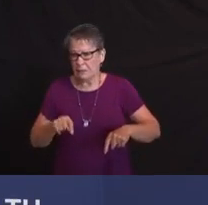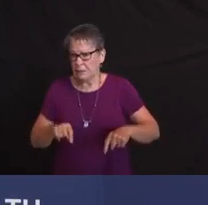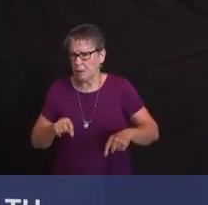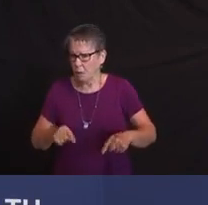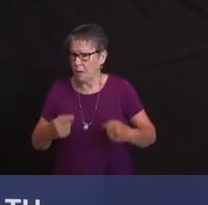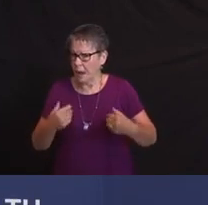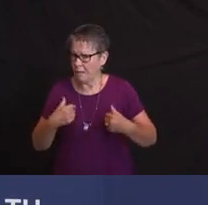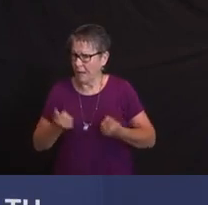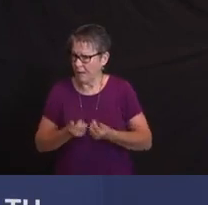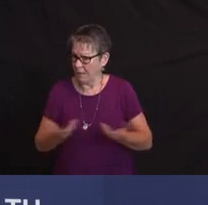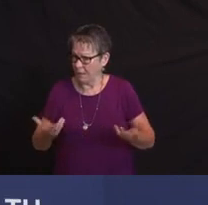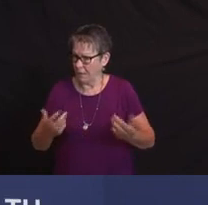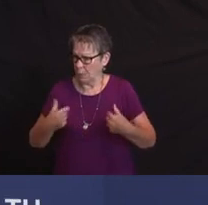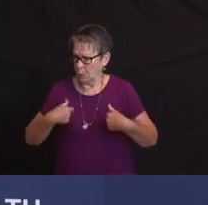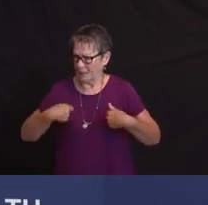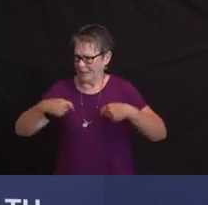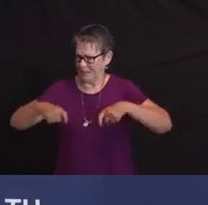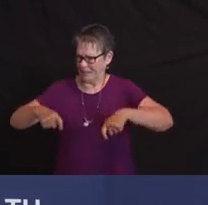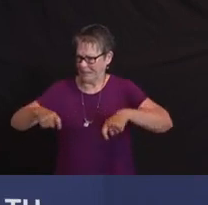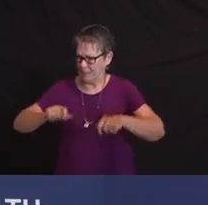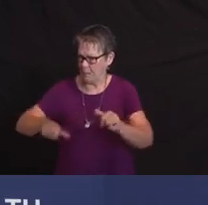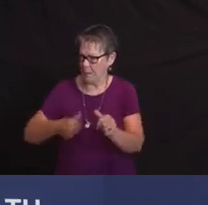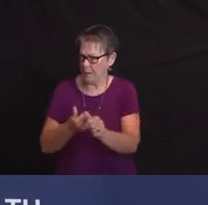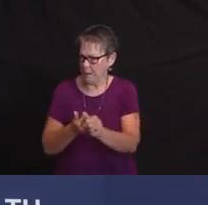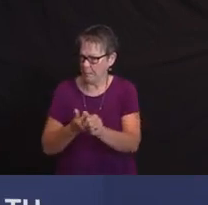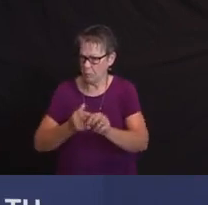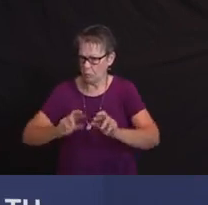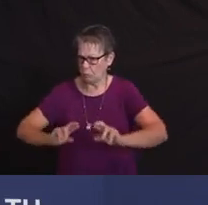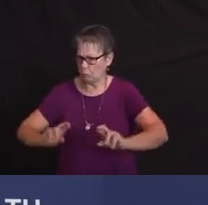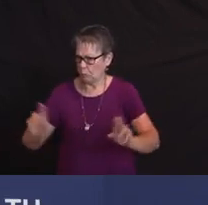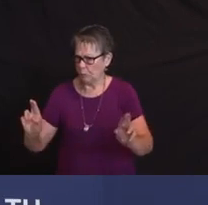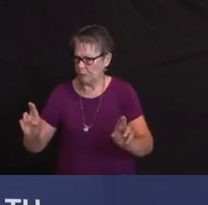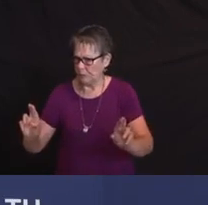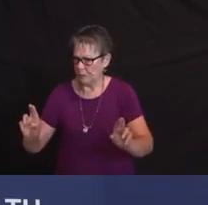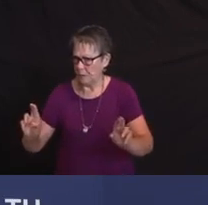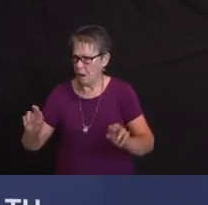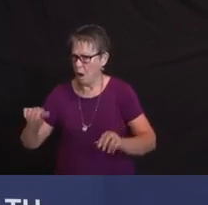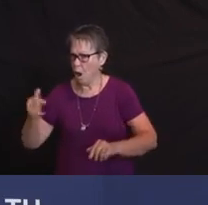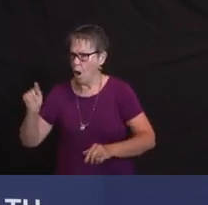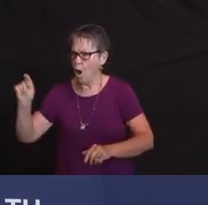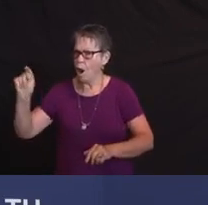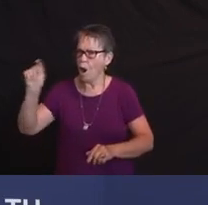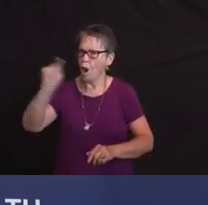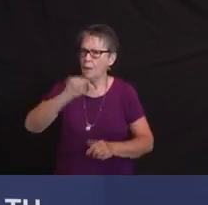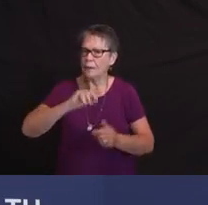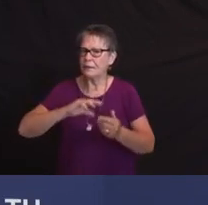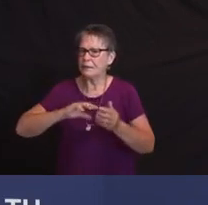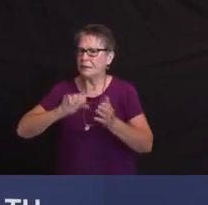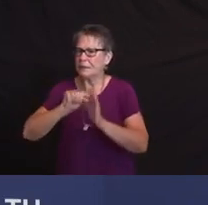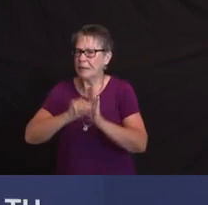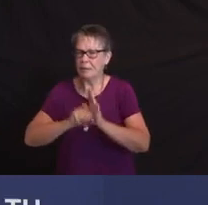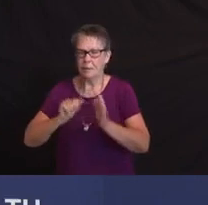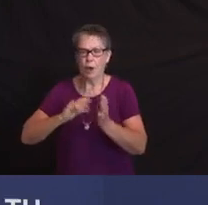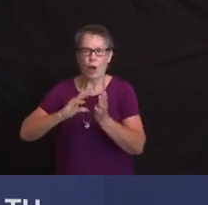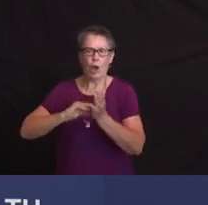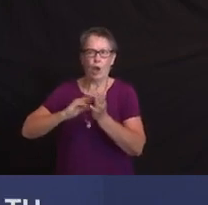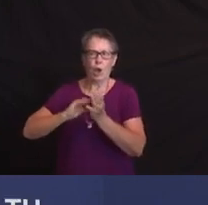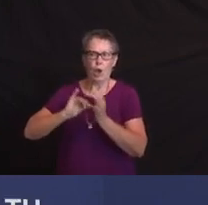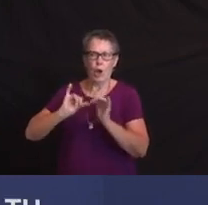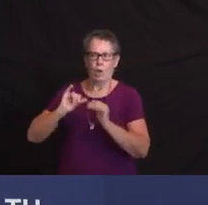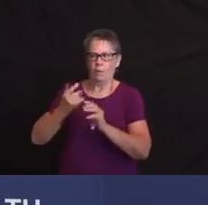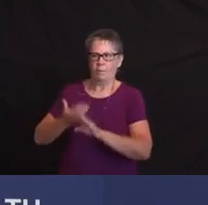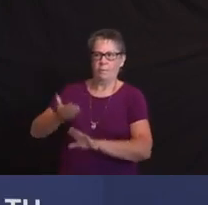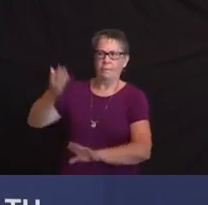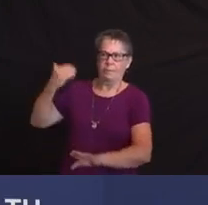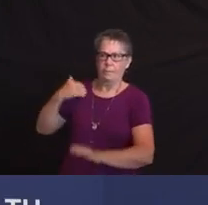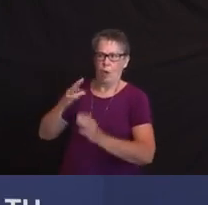need. What they are doing is learning from what they're seeing in hospitals in other states, and we're